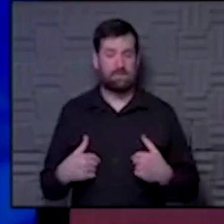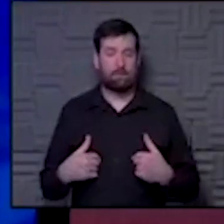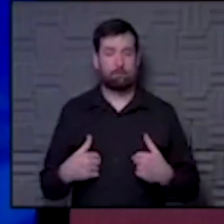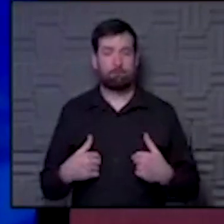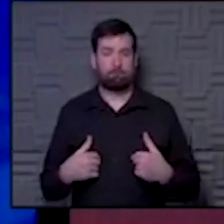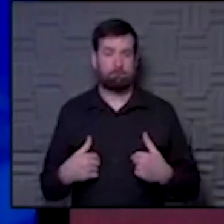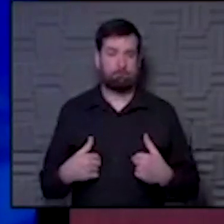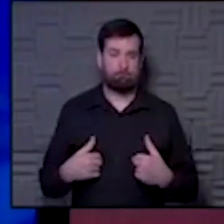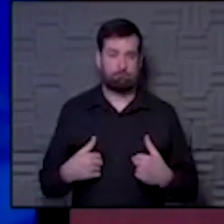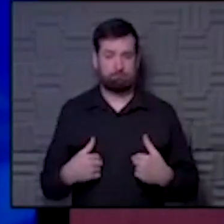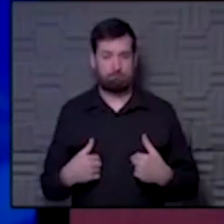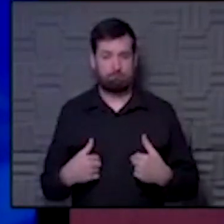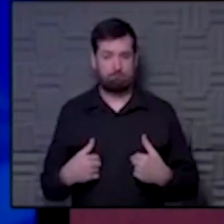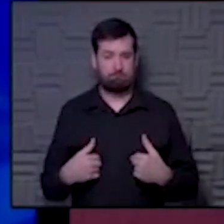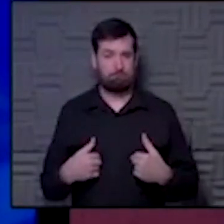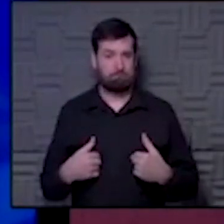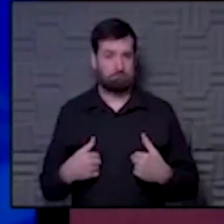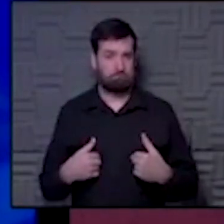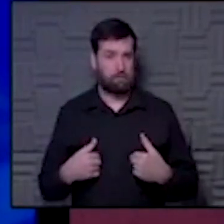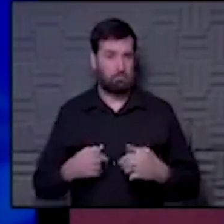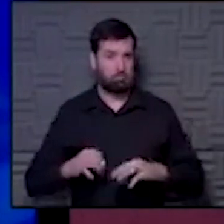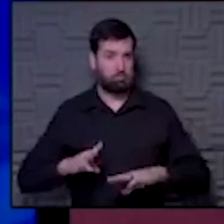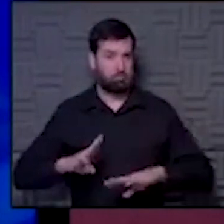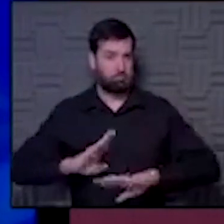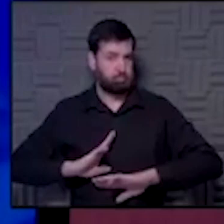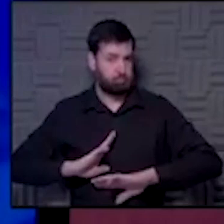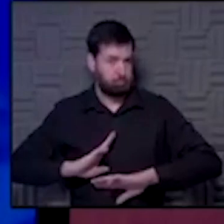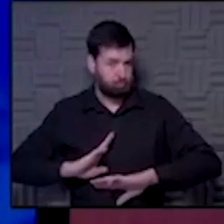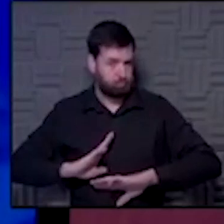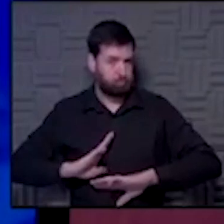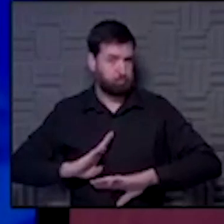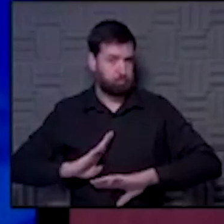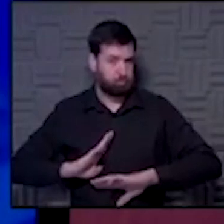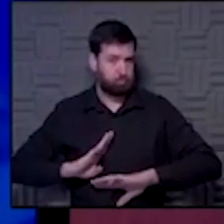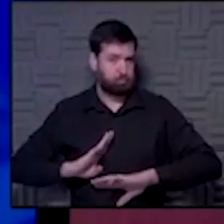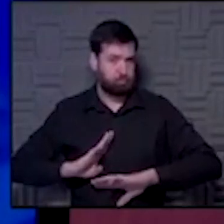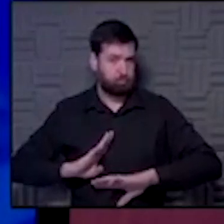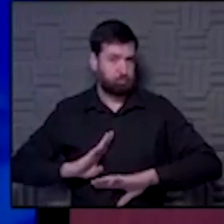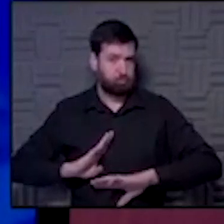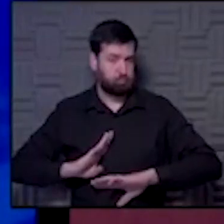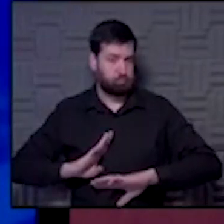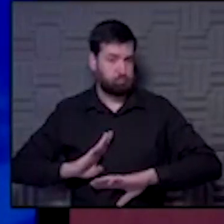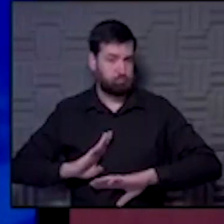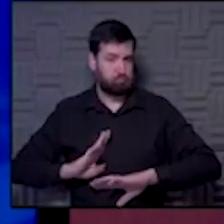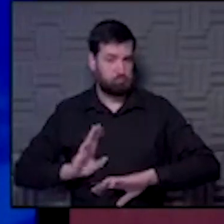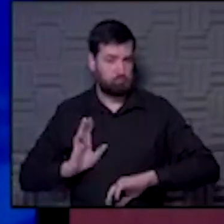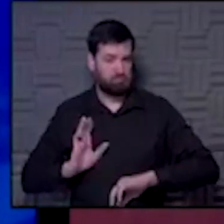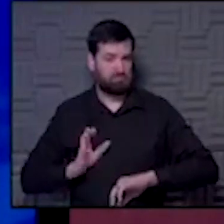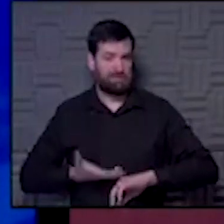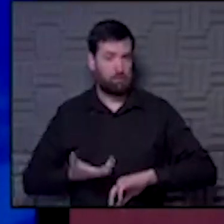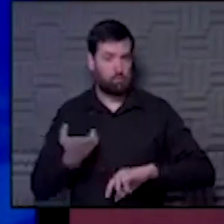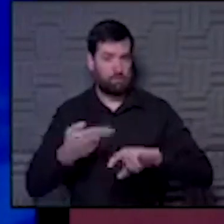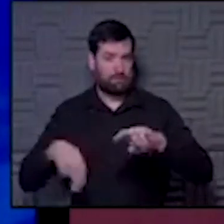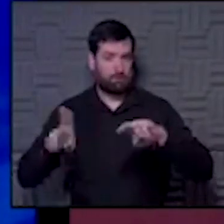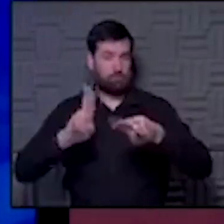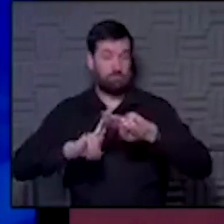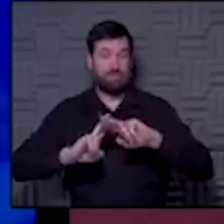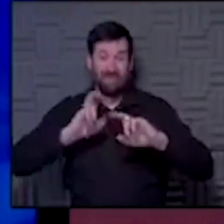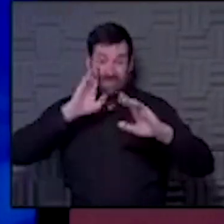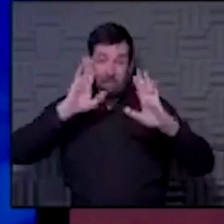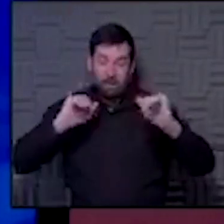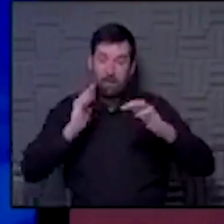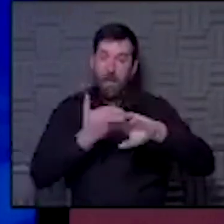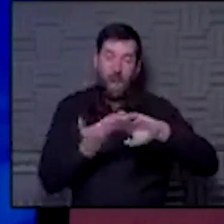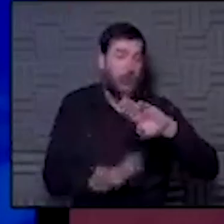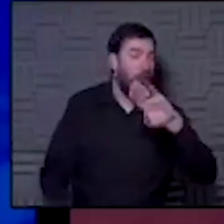relatively pleased with the increase that we saw. It wasn't as bad as I thought it was going